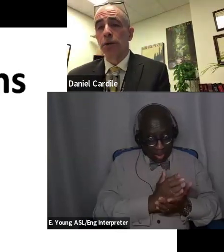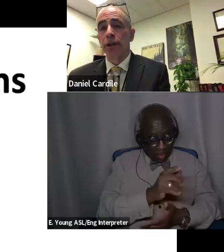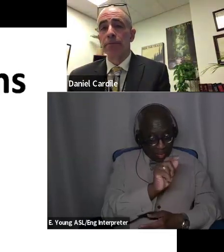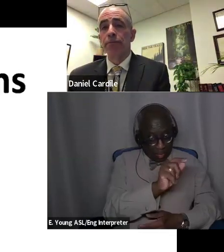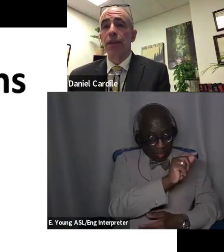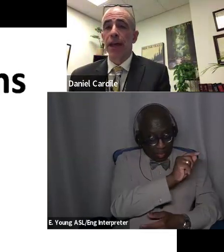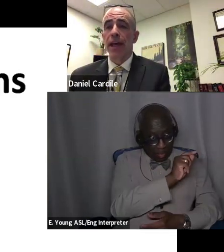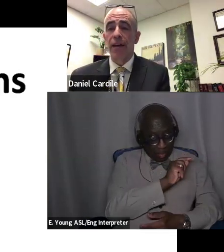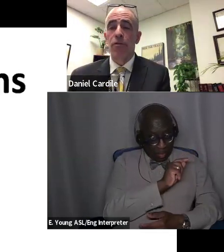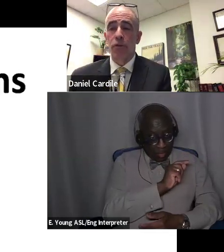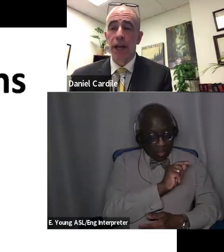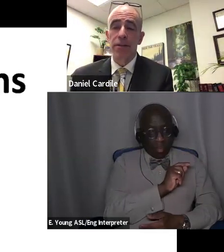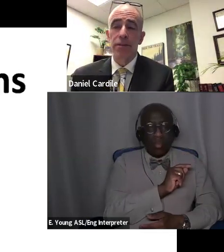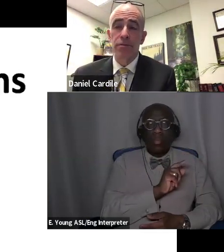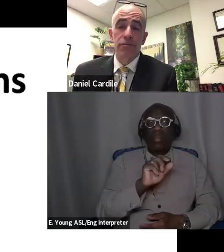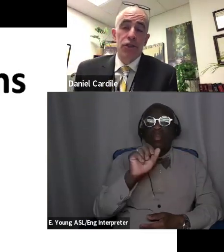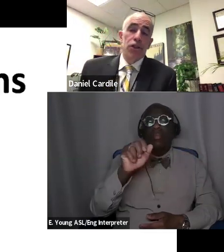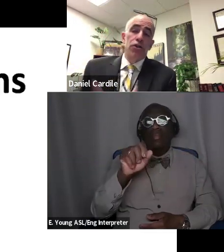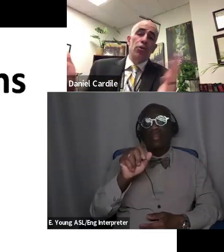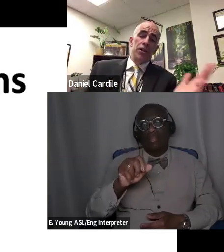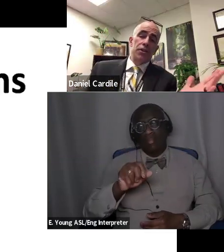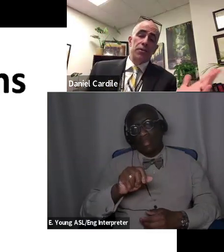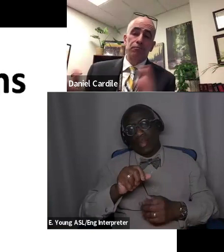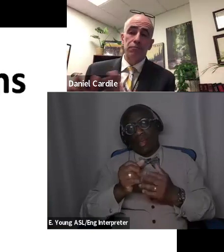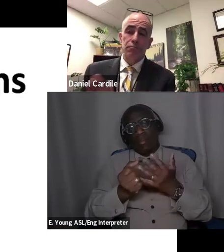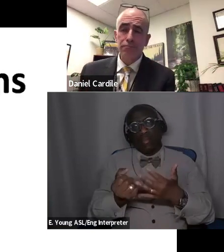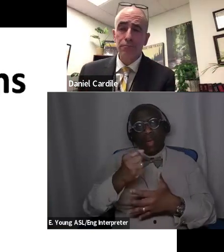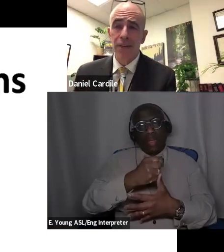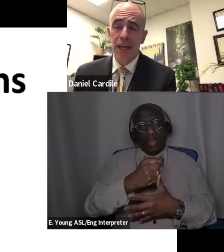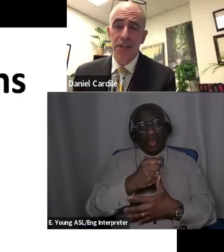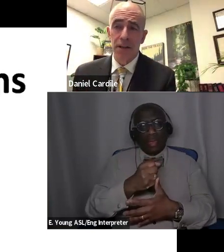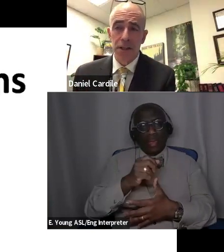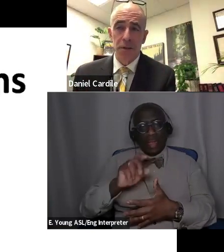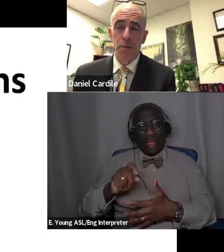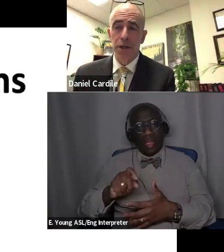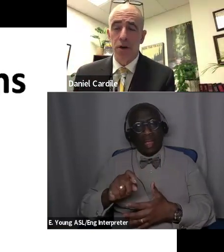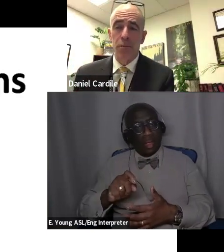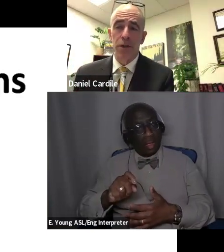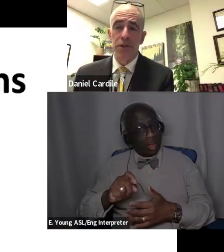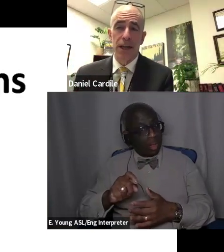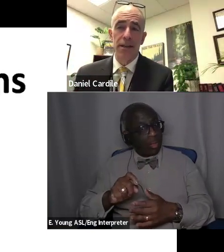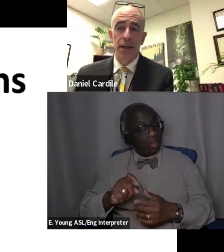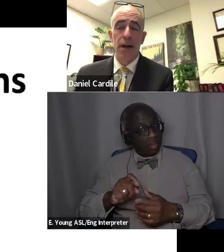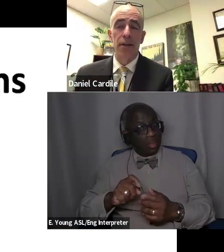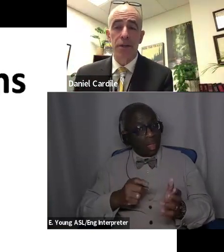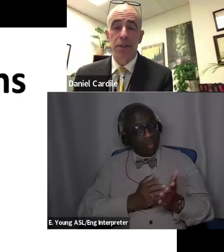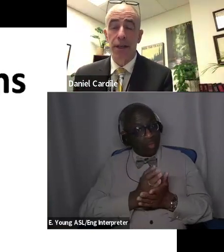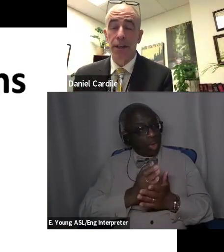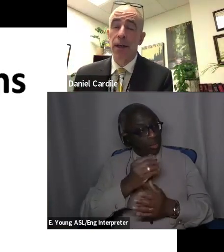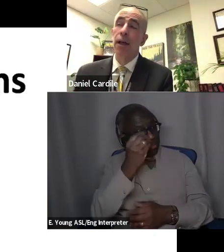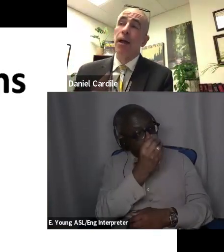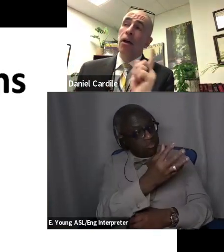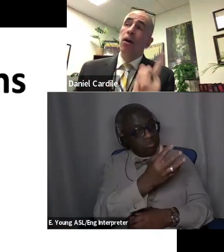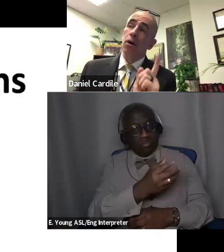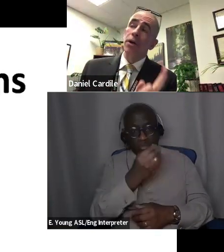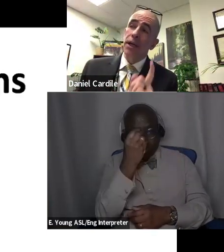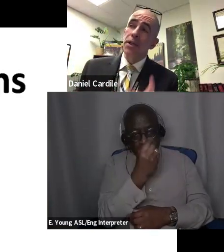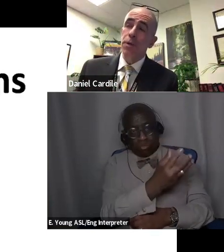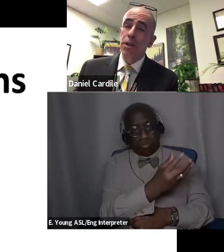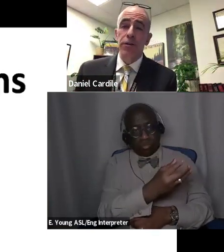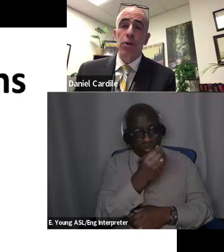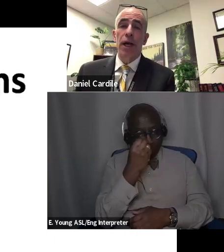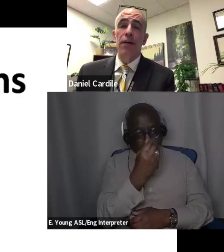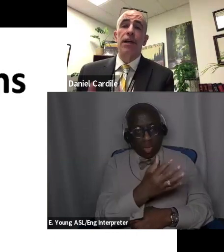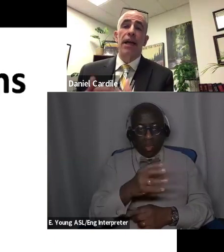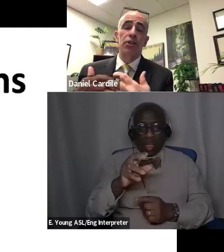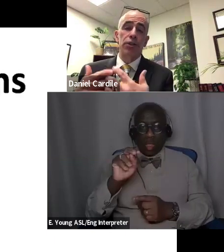Most importantly, they have the right to notice. And that sounds like a pretty harmless and innocuous thing. Oh, yes,